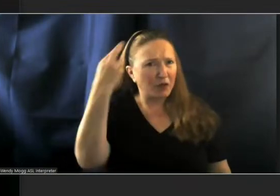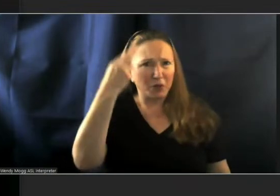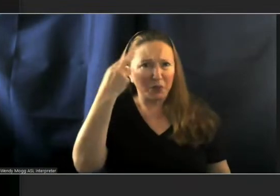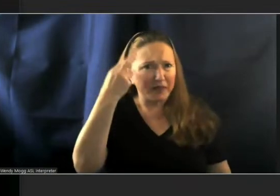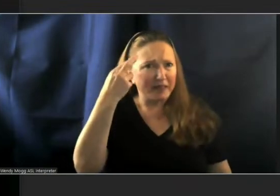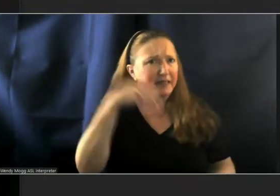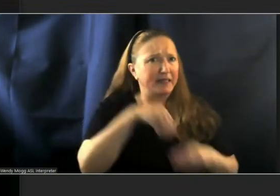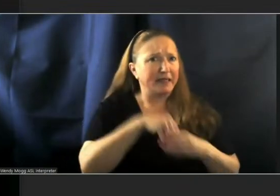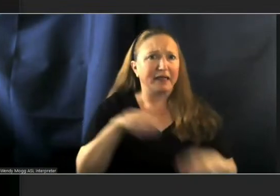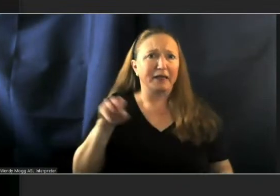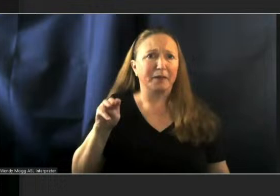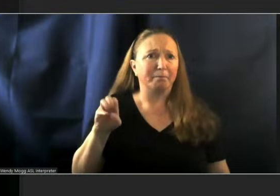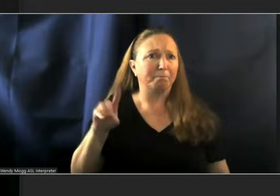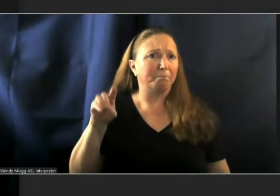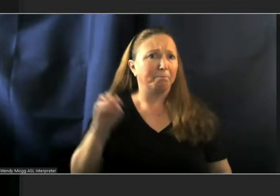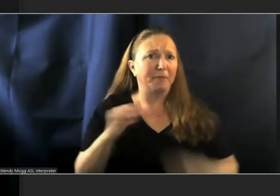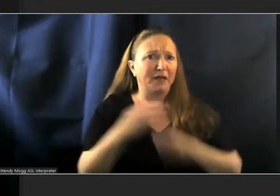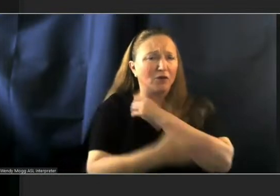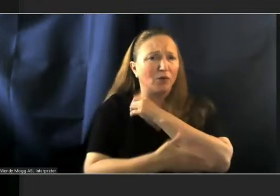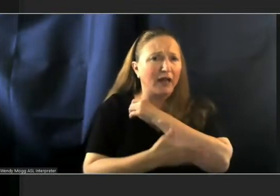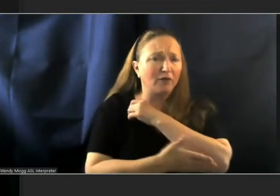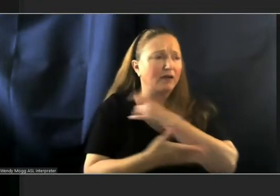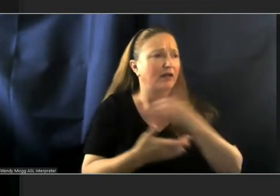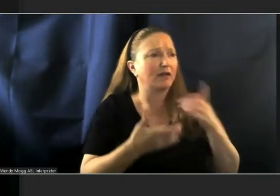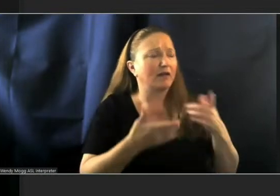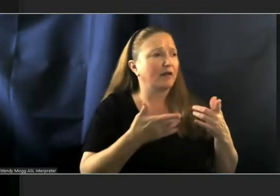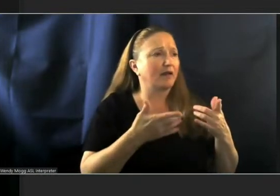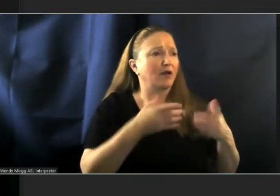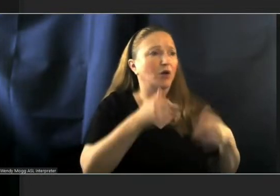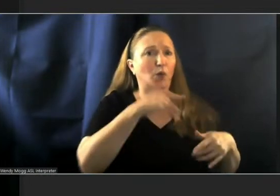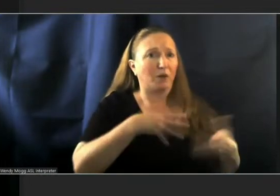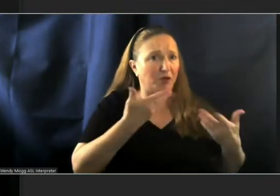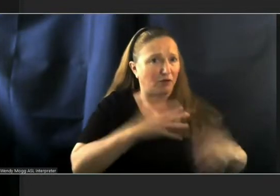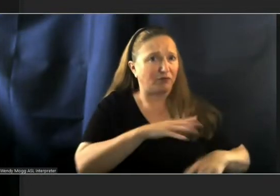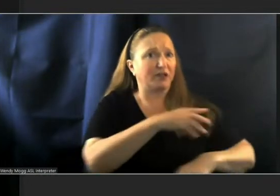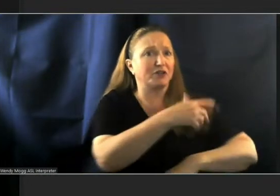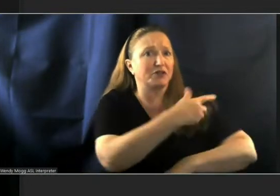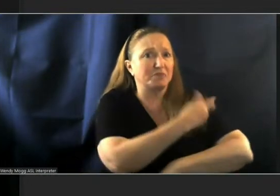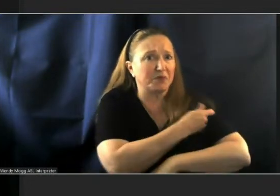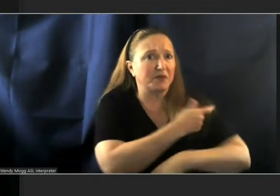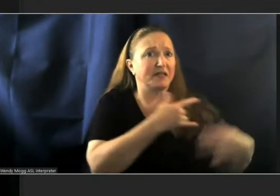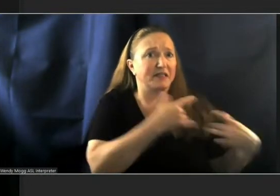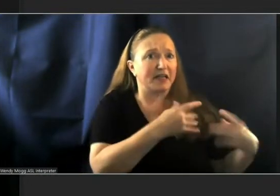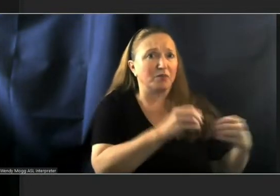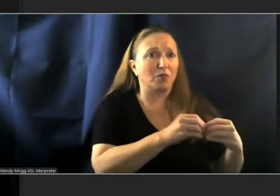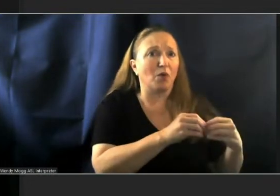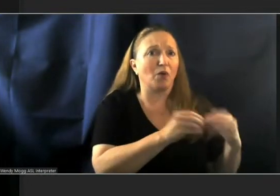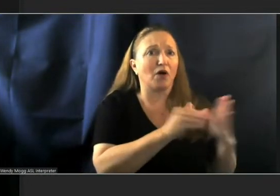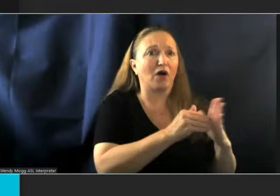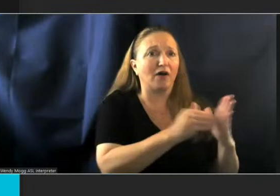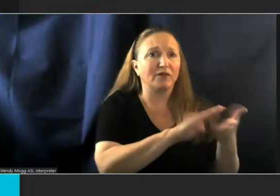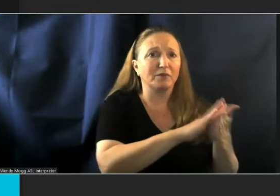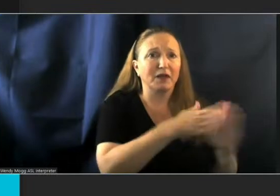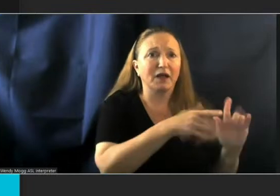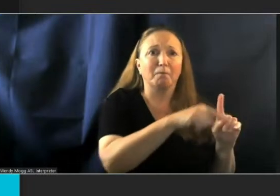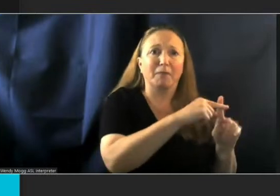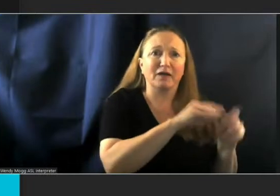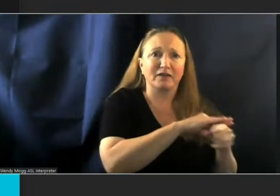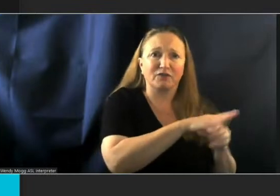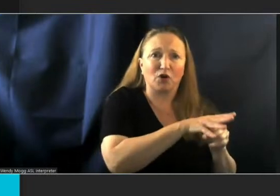County to post-vax infections? And were there any clues that you found through the contact tracing case investigation? Yeah,